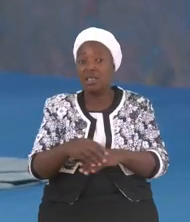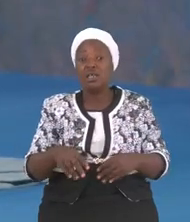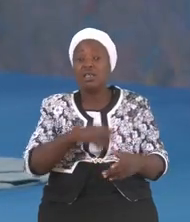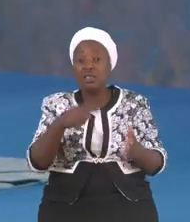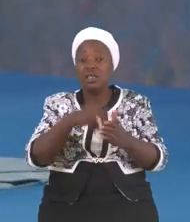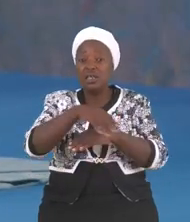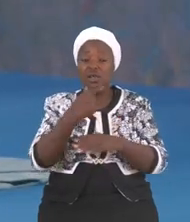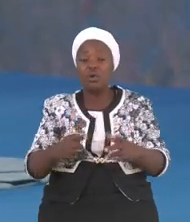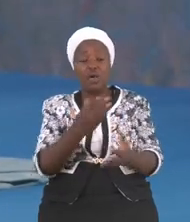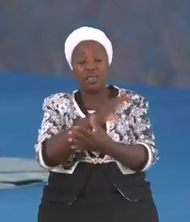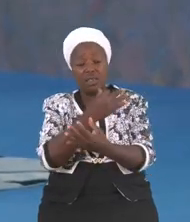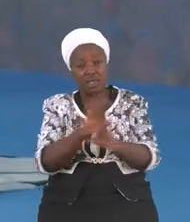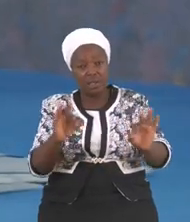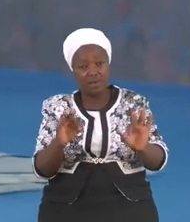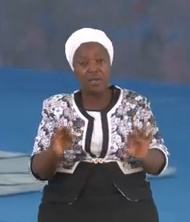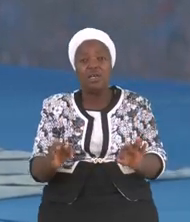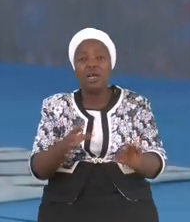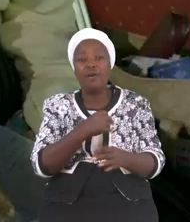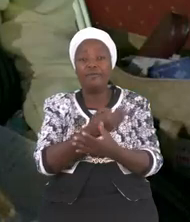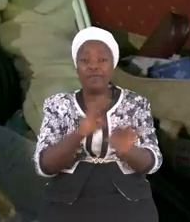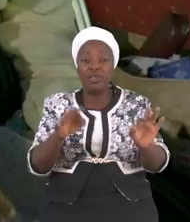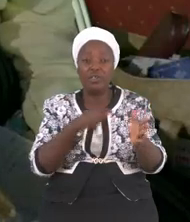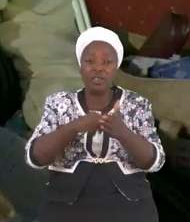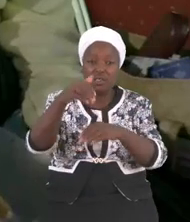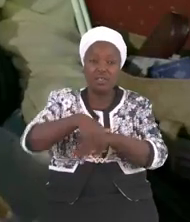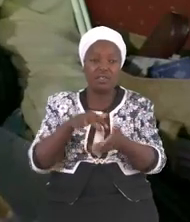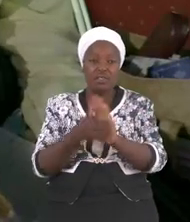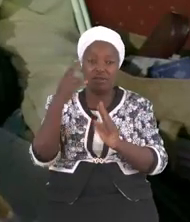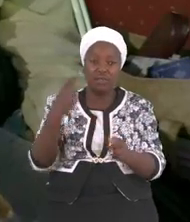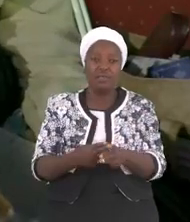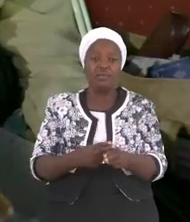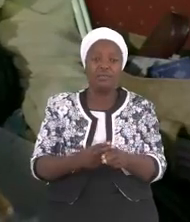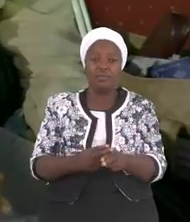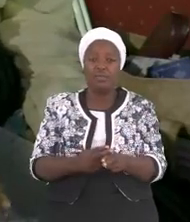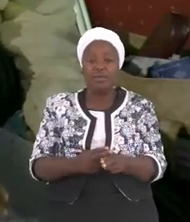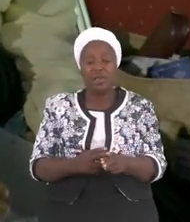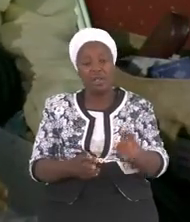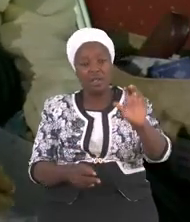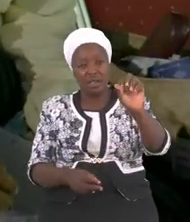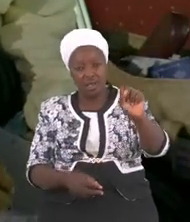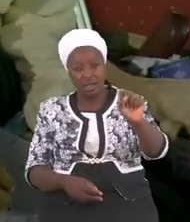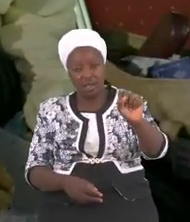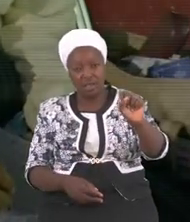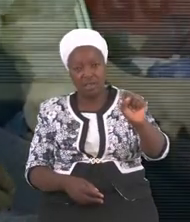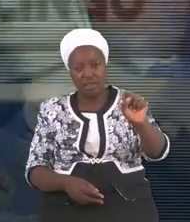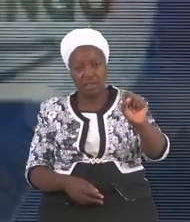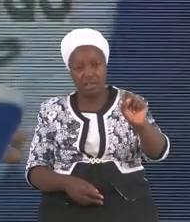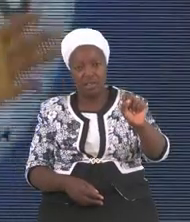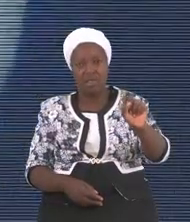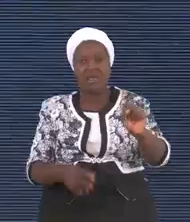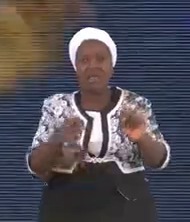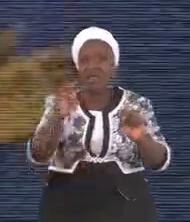completely delivered in Jesus' name. S, sorry